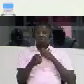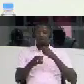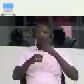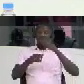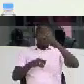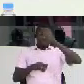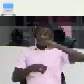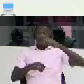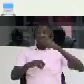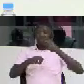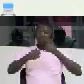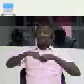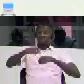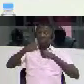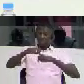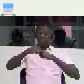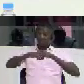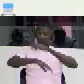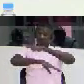training school.